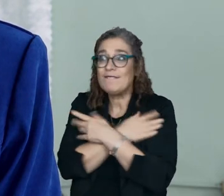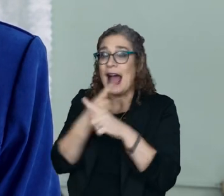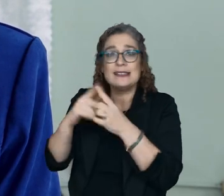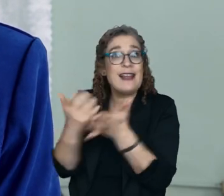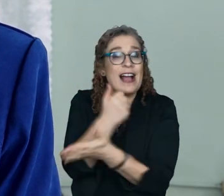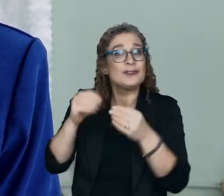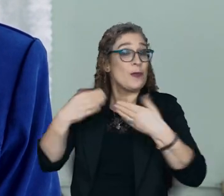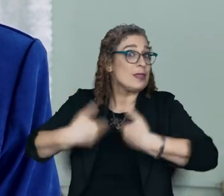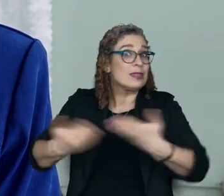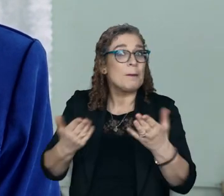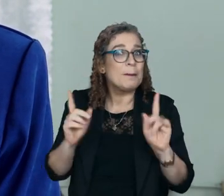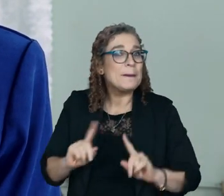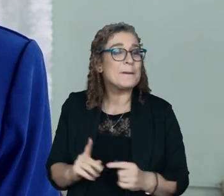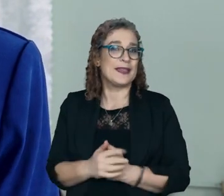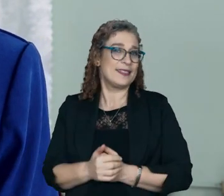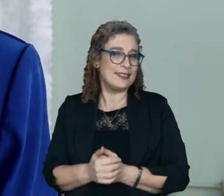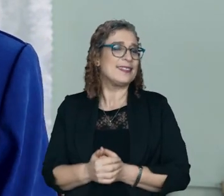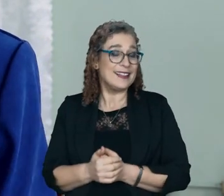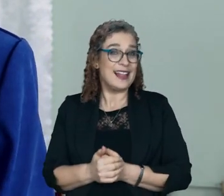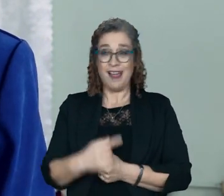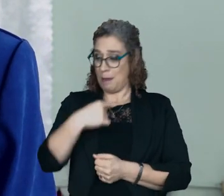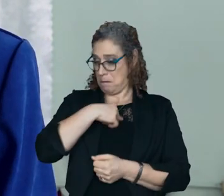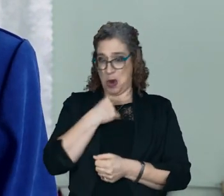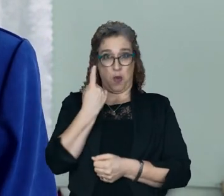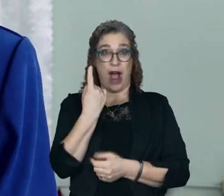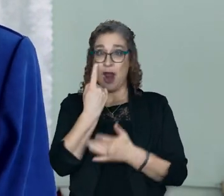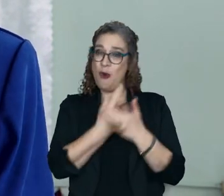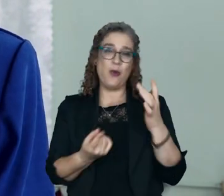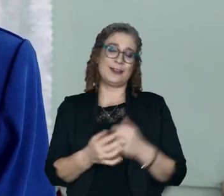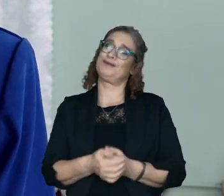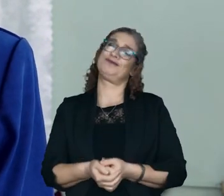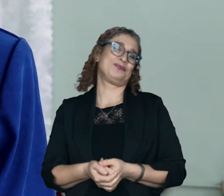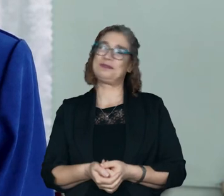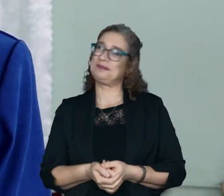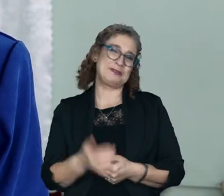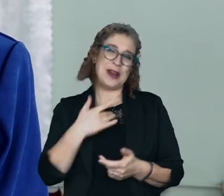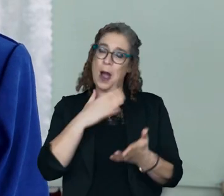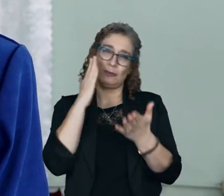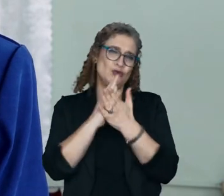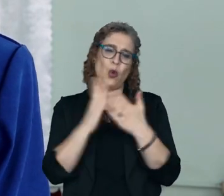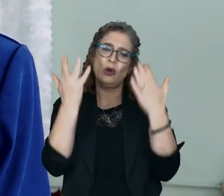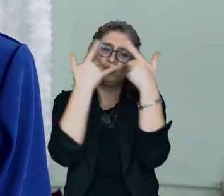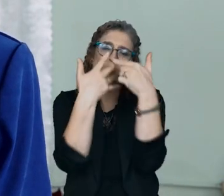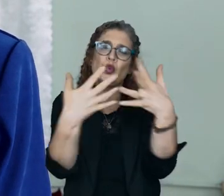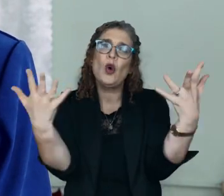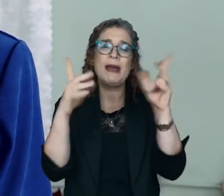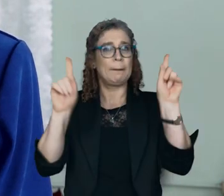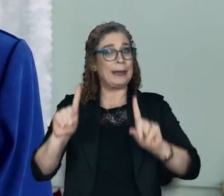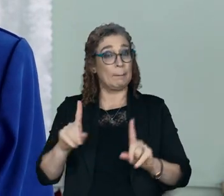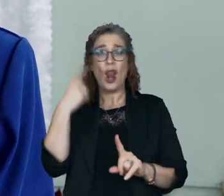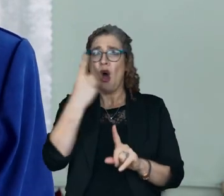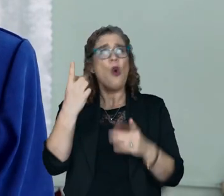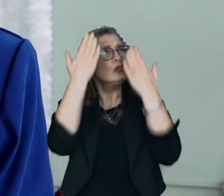And I am sure this is not only my story, but the story of so many who serve